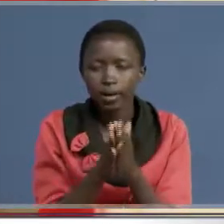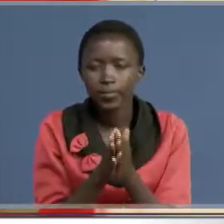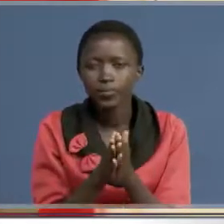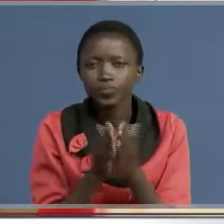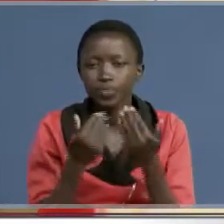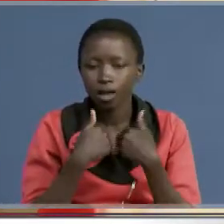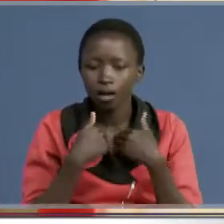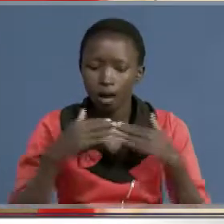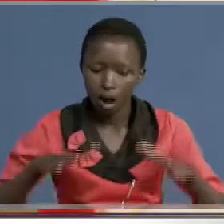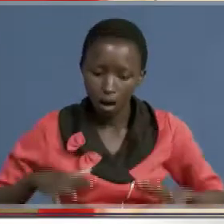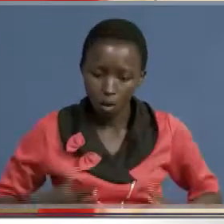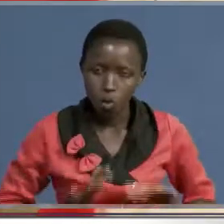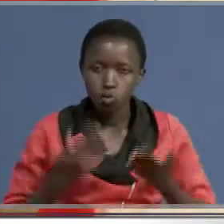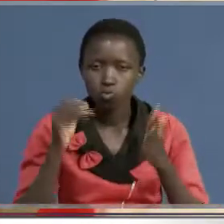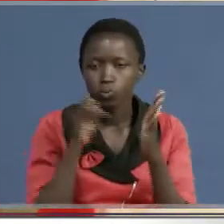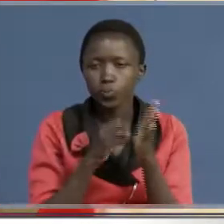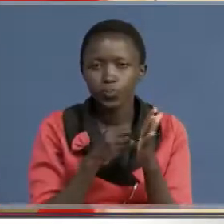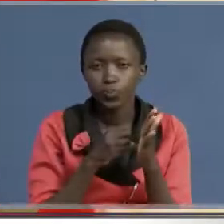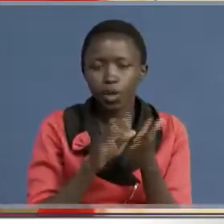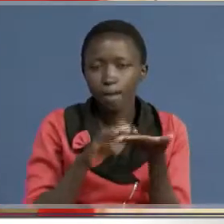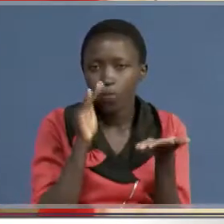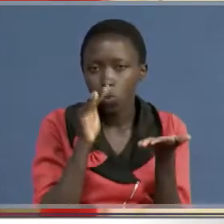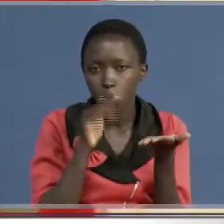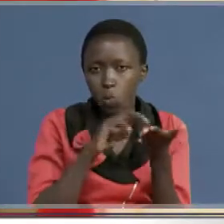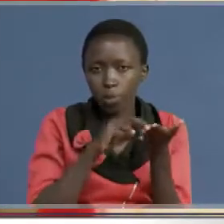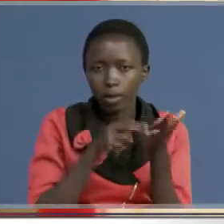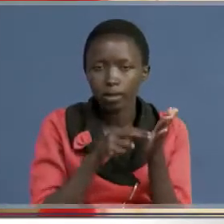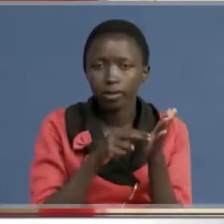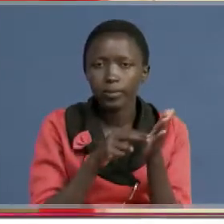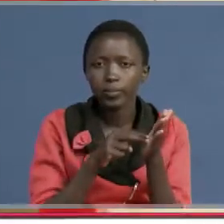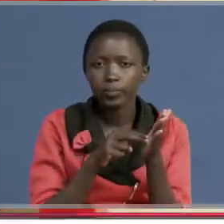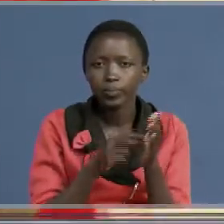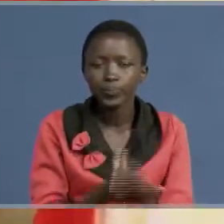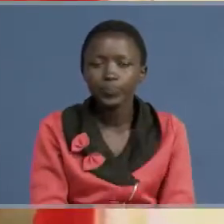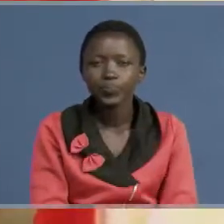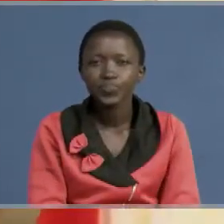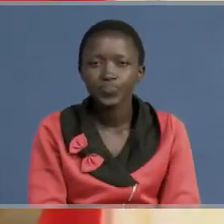and how to participate more meaningfully in economic development.